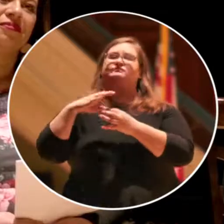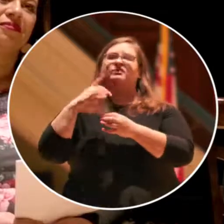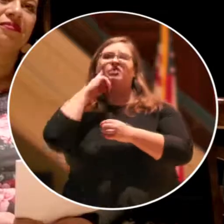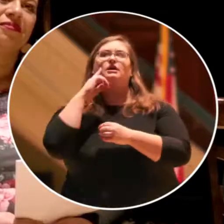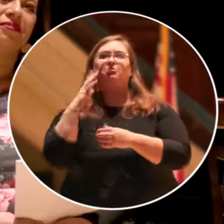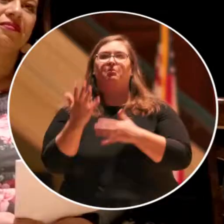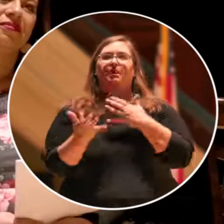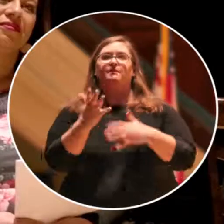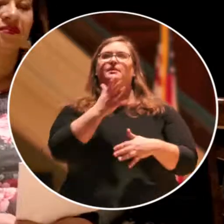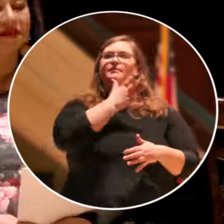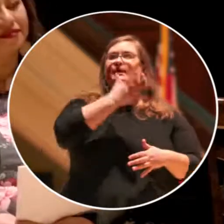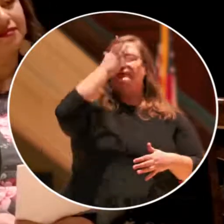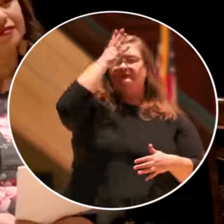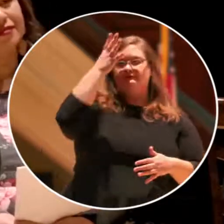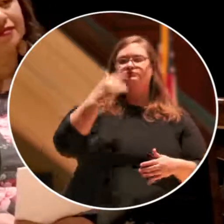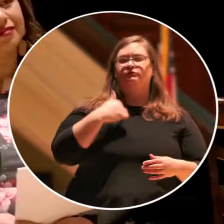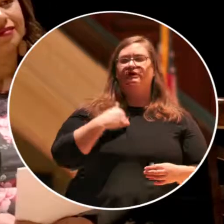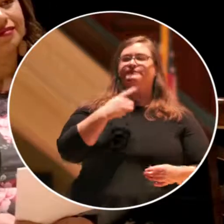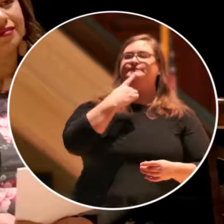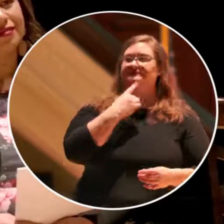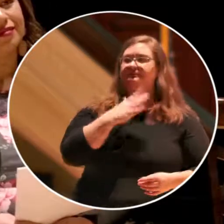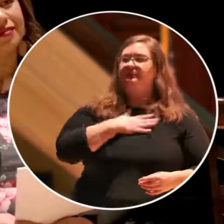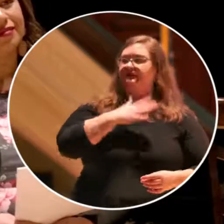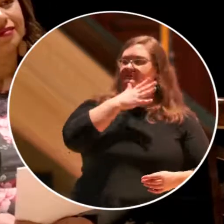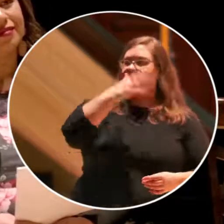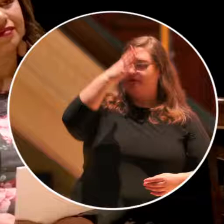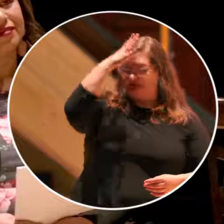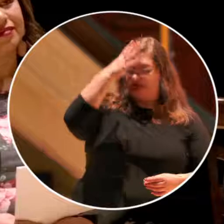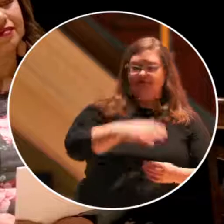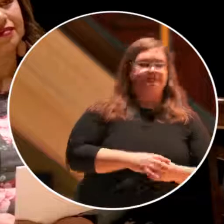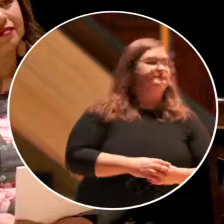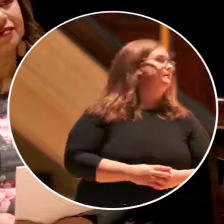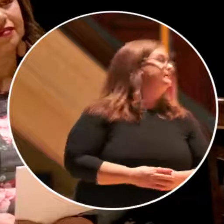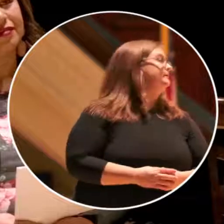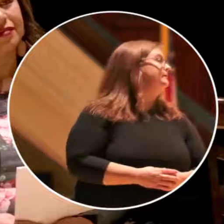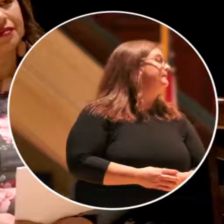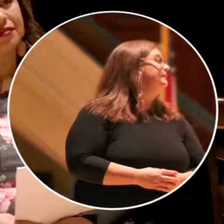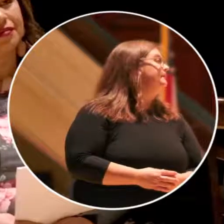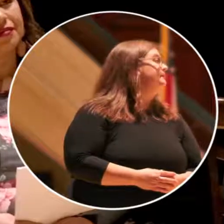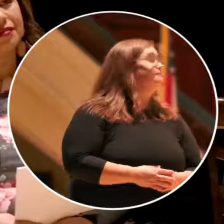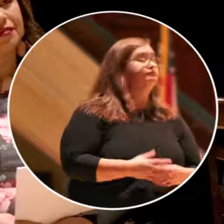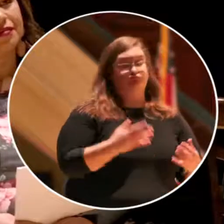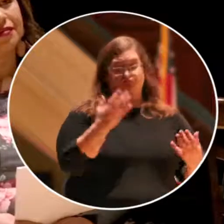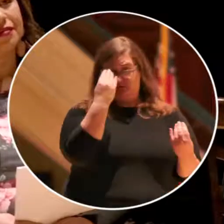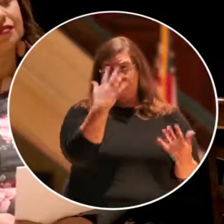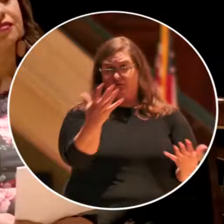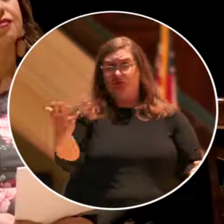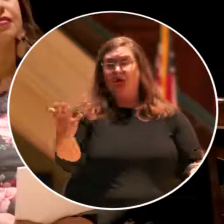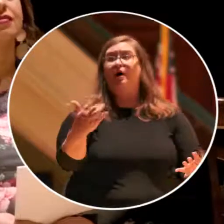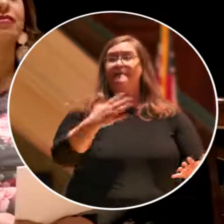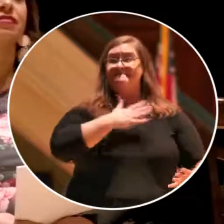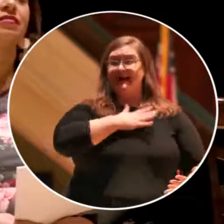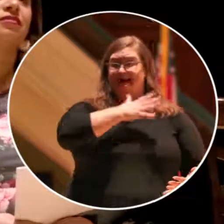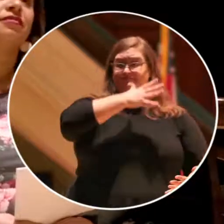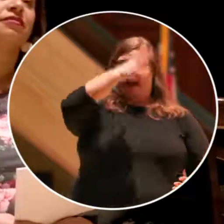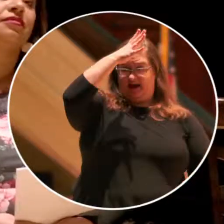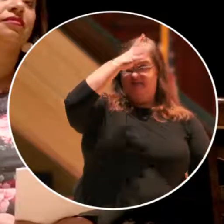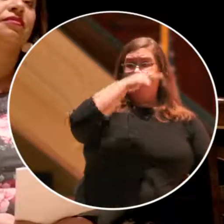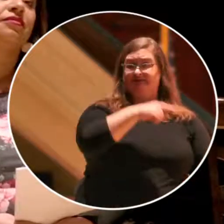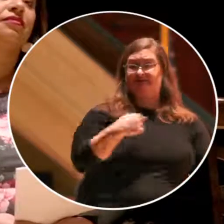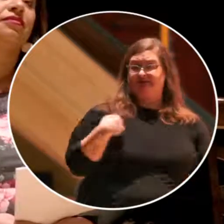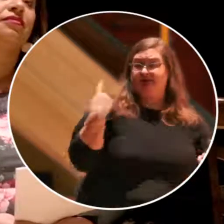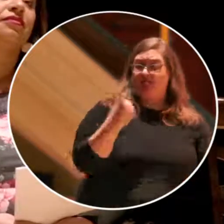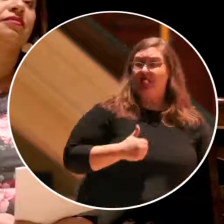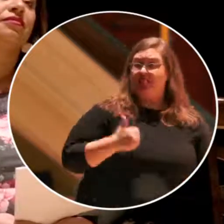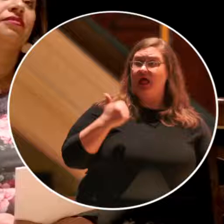well, and it's interesting. None of my parents had any of their parents alive at this age. I have lived long enough to go